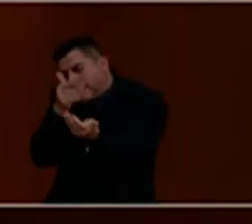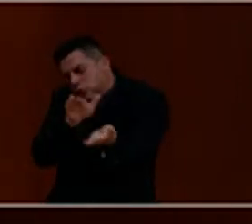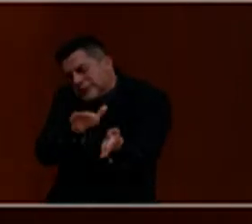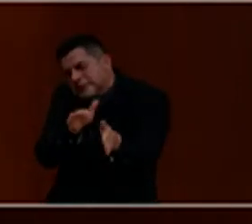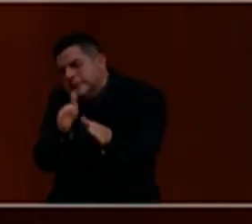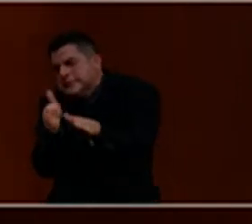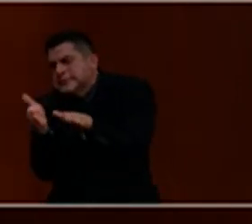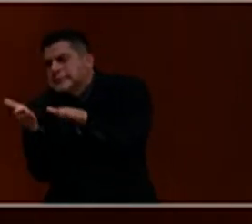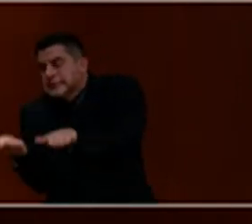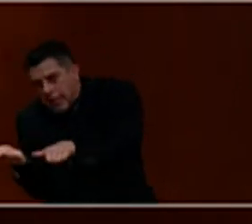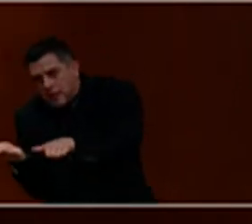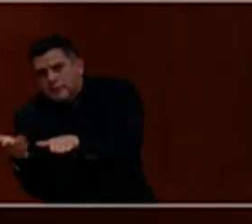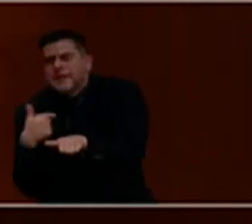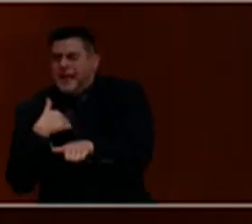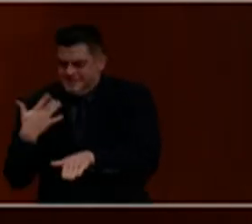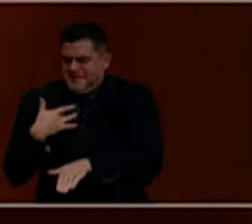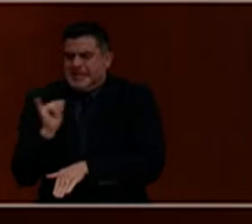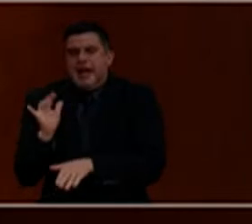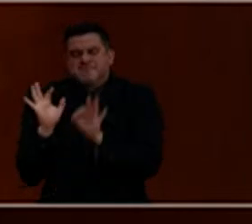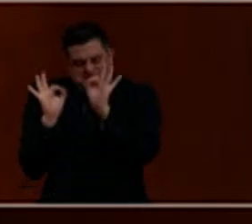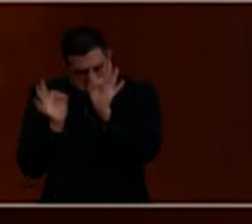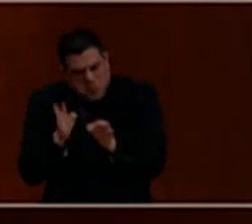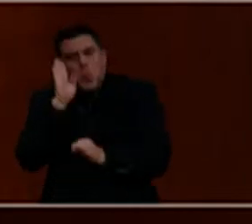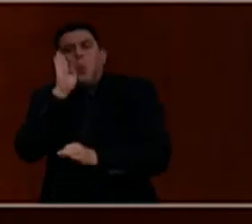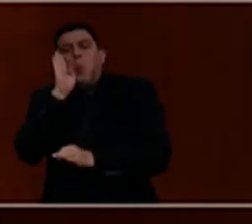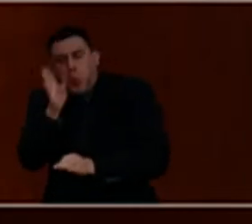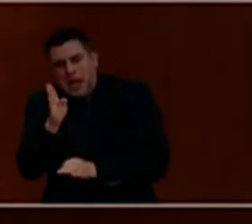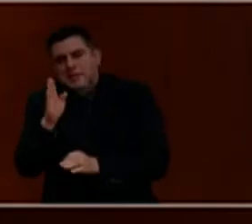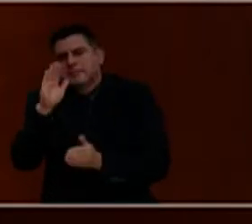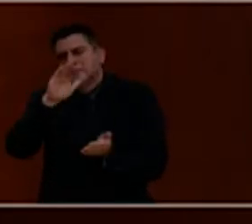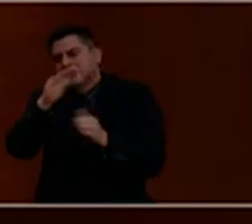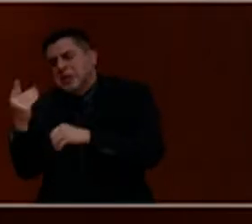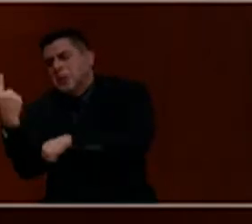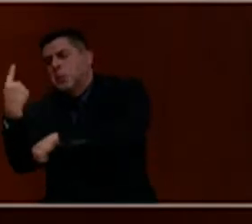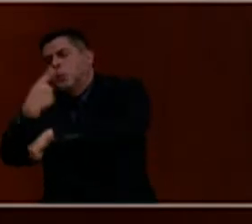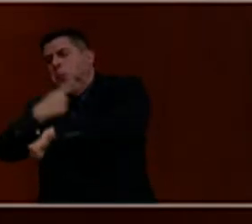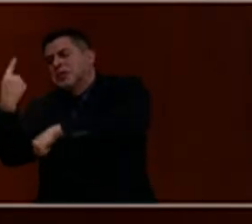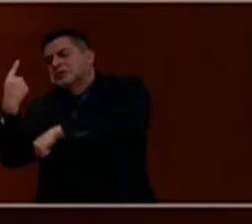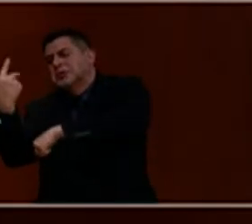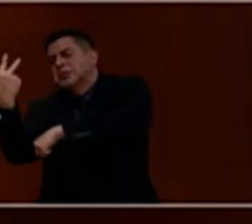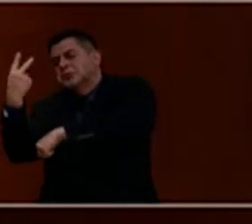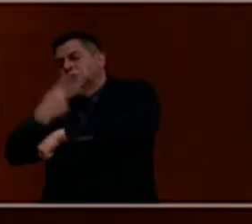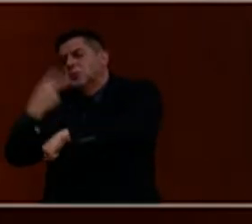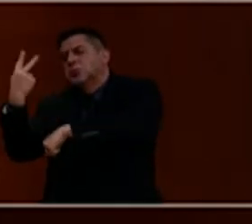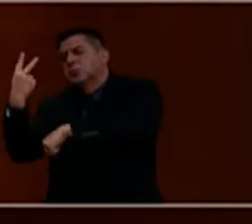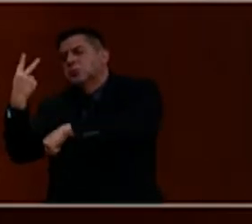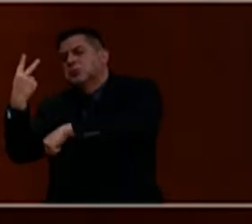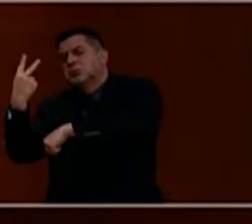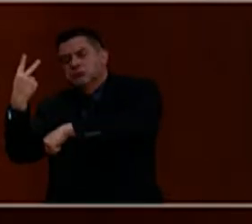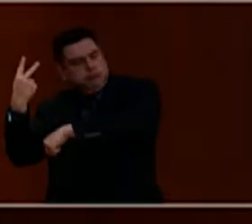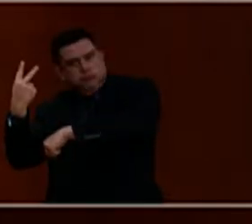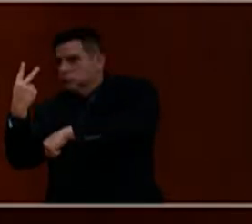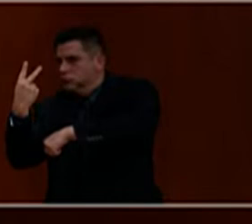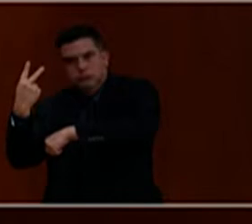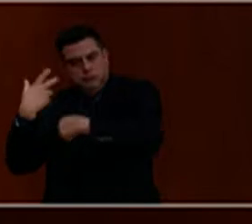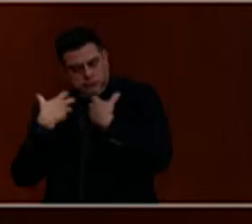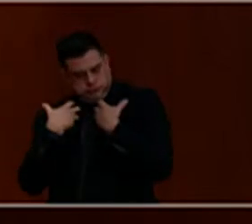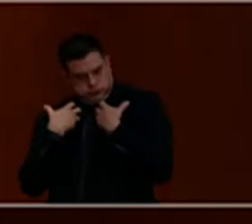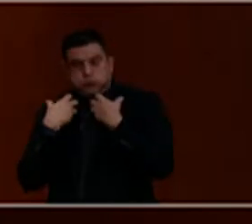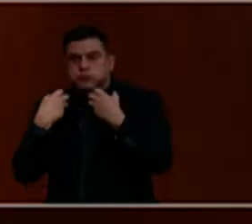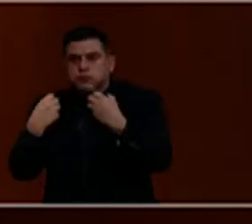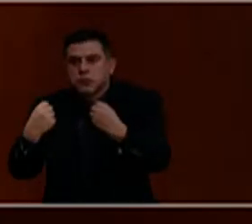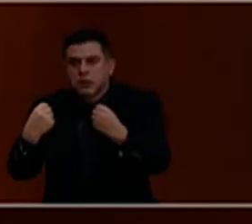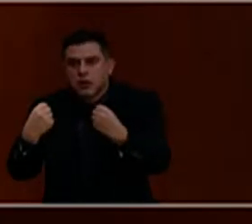literally feeling, why am I in here? I'm ready to go home now. So please donate. It is so